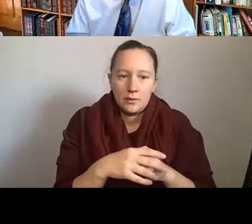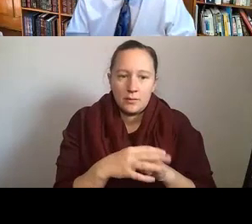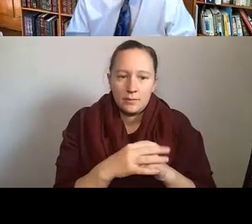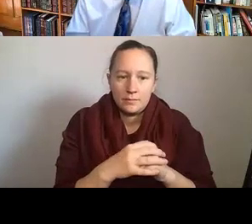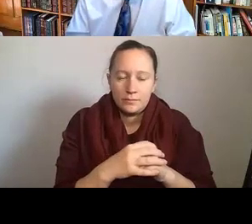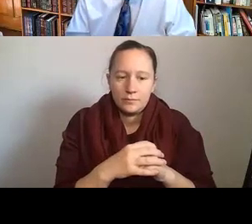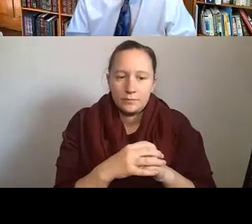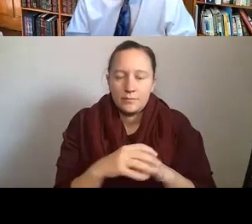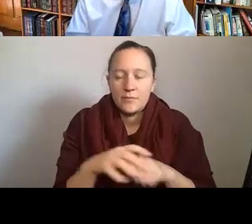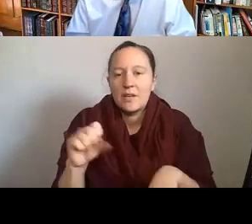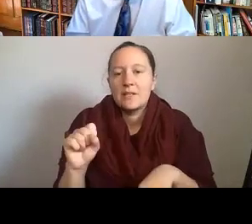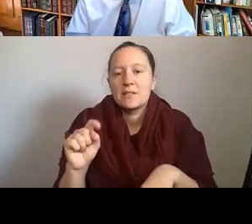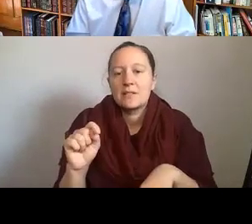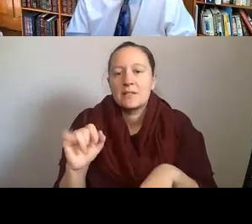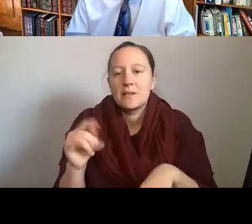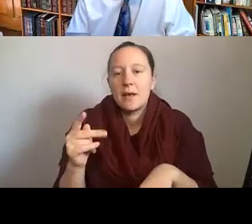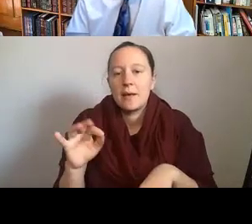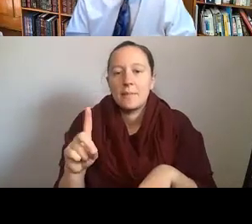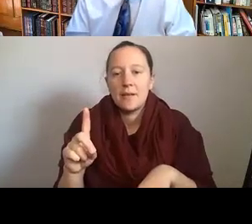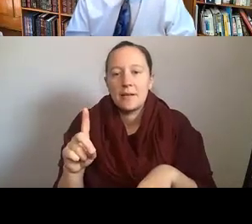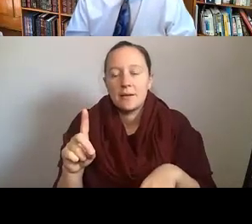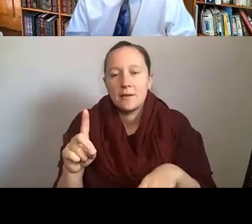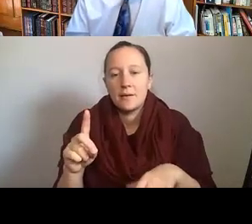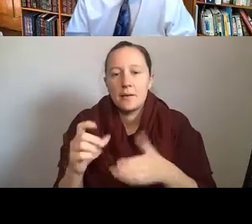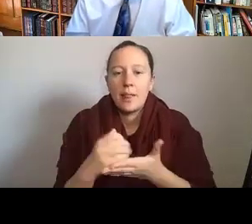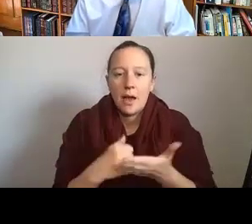stipend allowance NIH